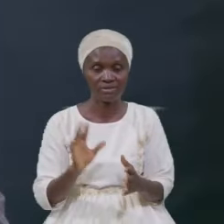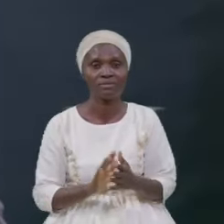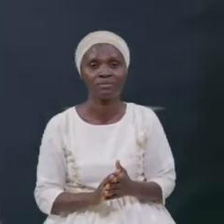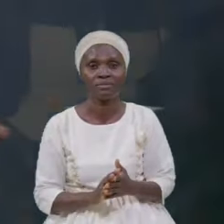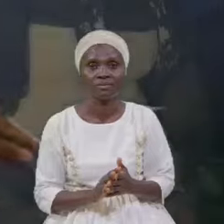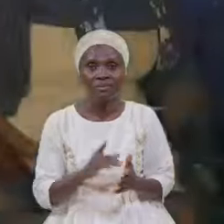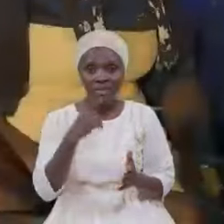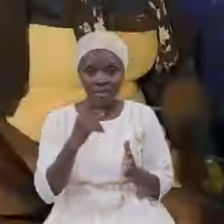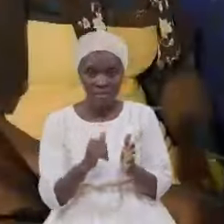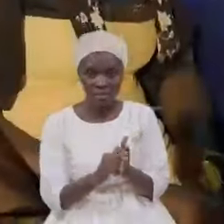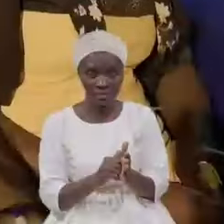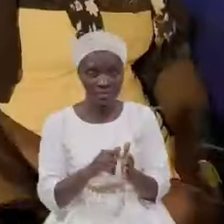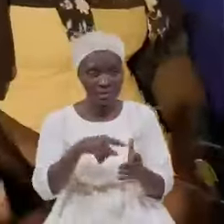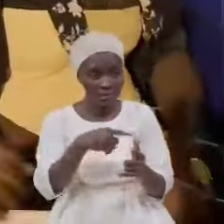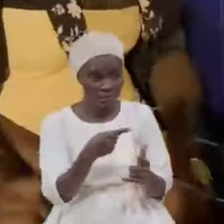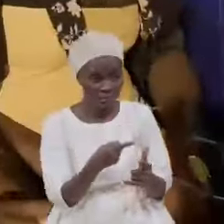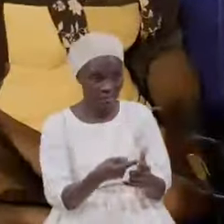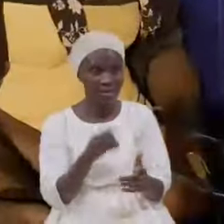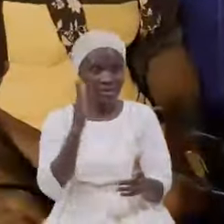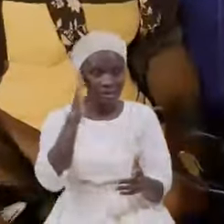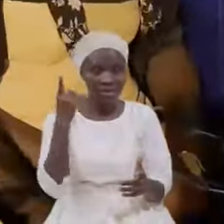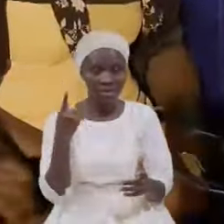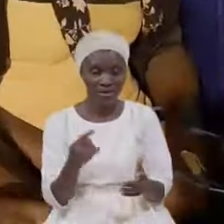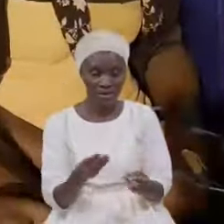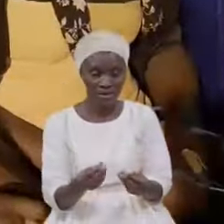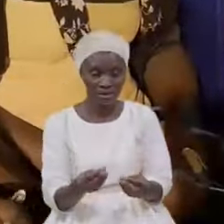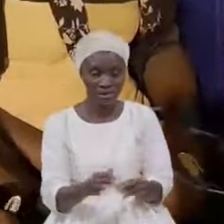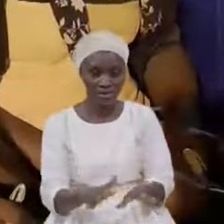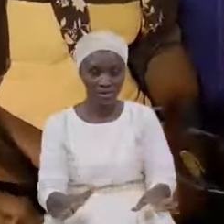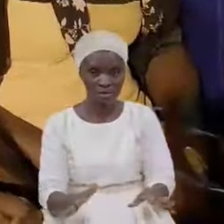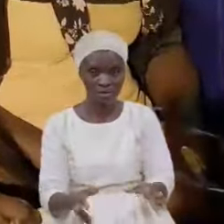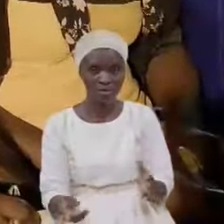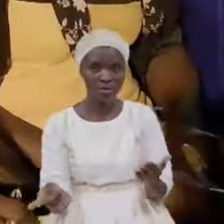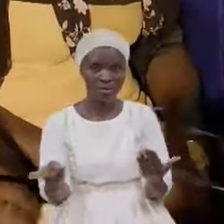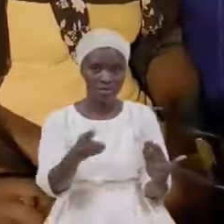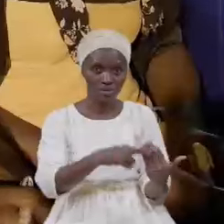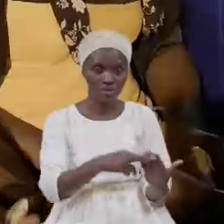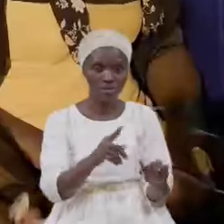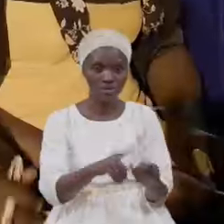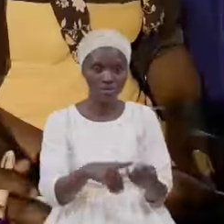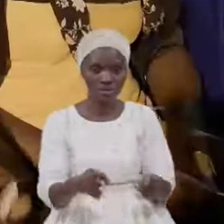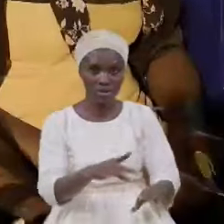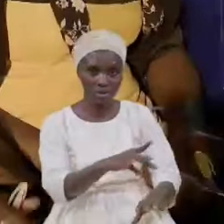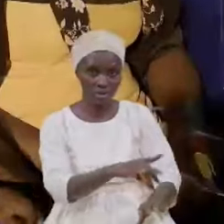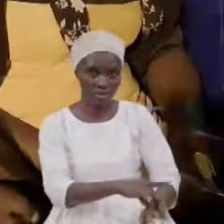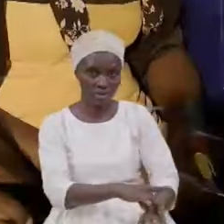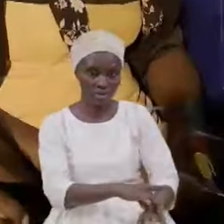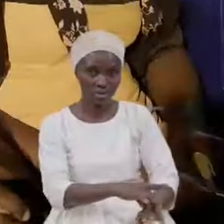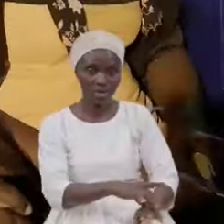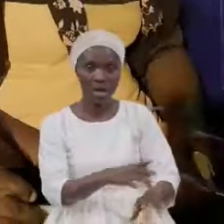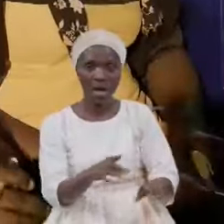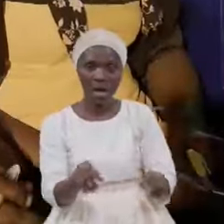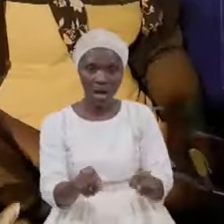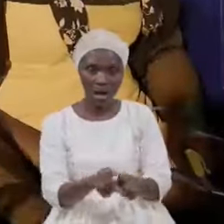dust return to the earth as it was,